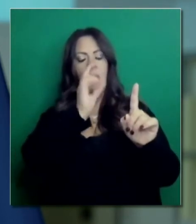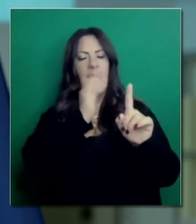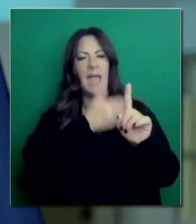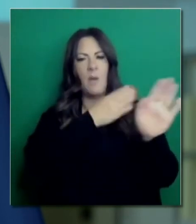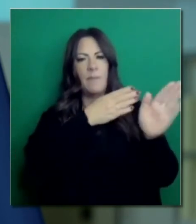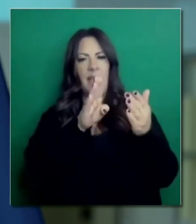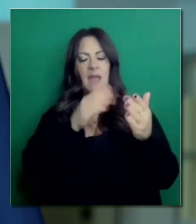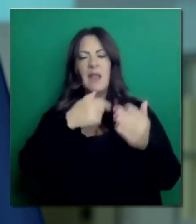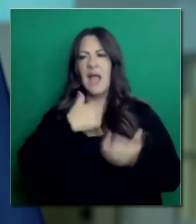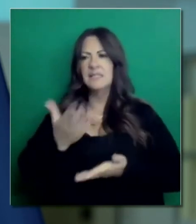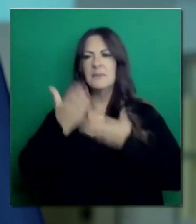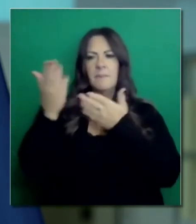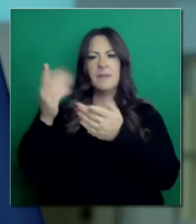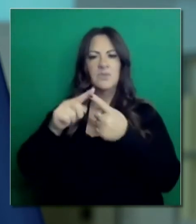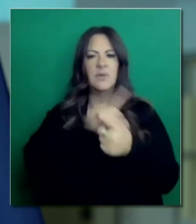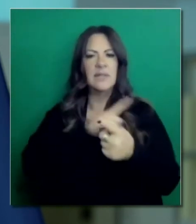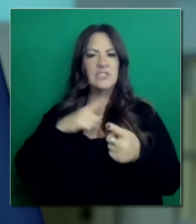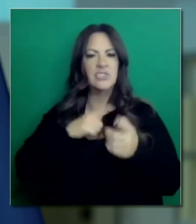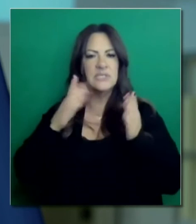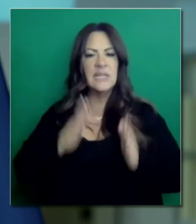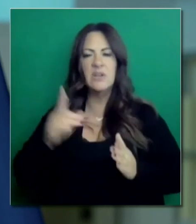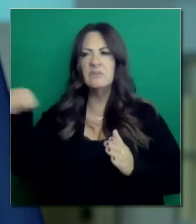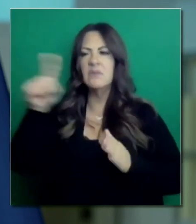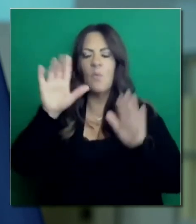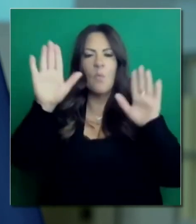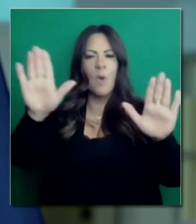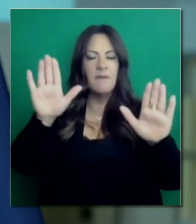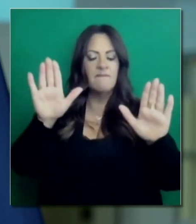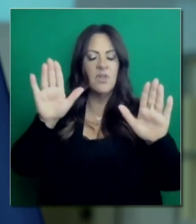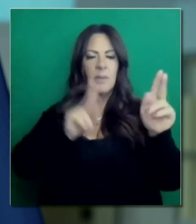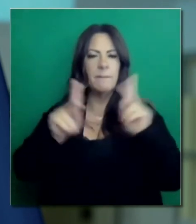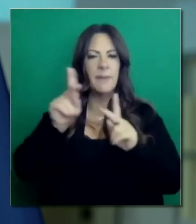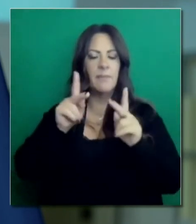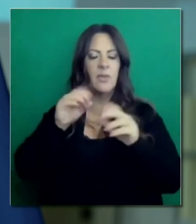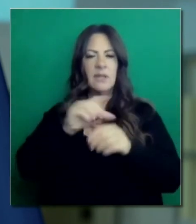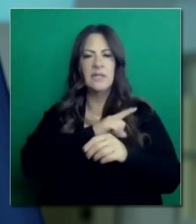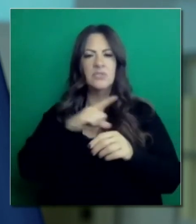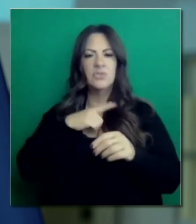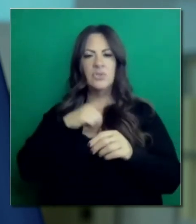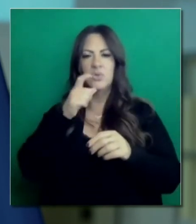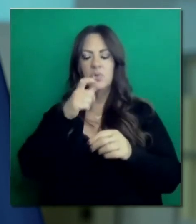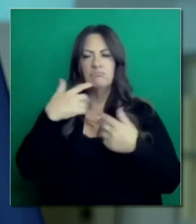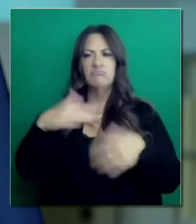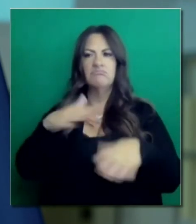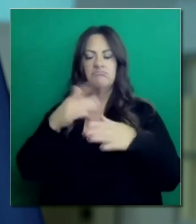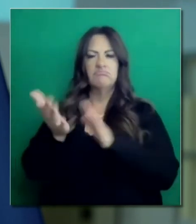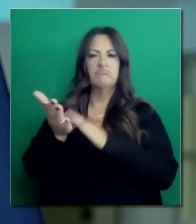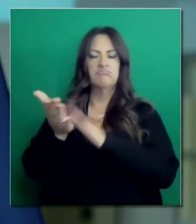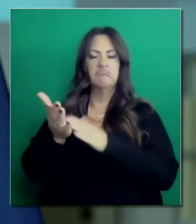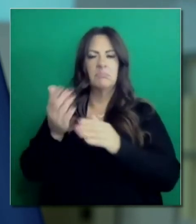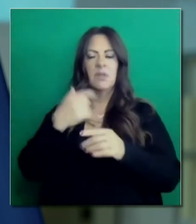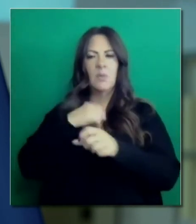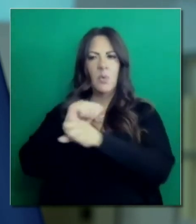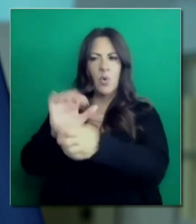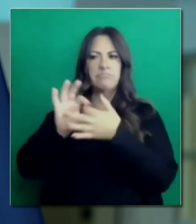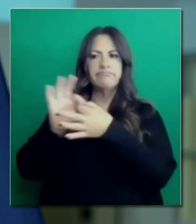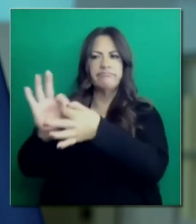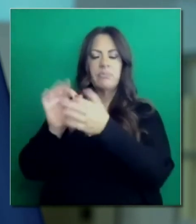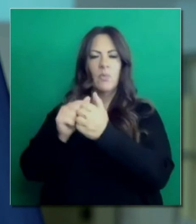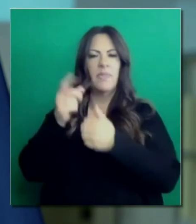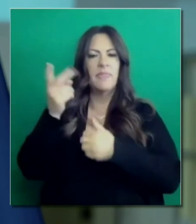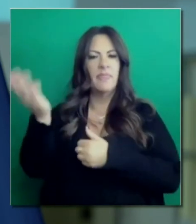of extraordinary legislative leaders that deserve credit that we're also working hand in glove with to advance that